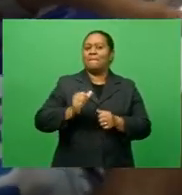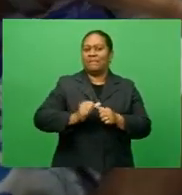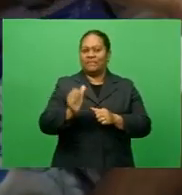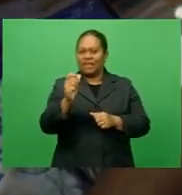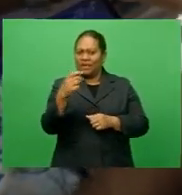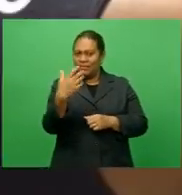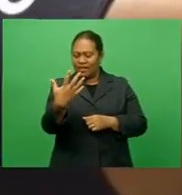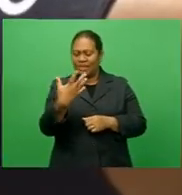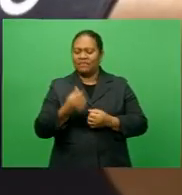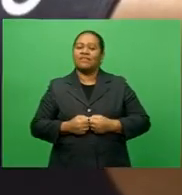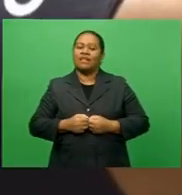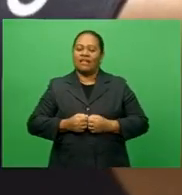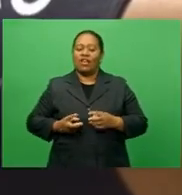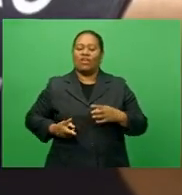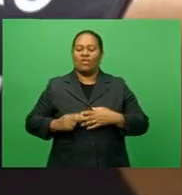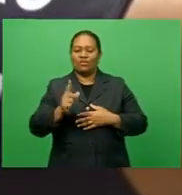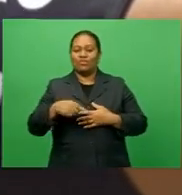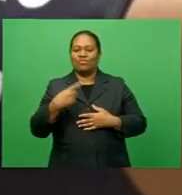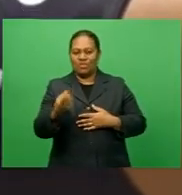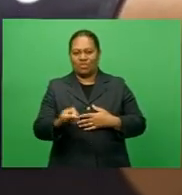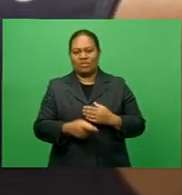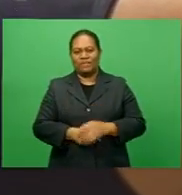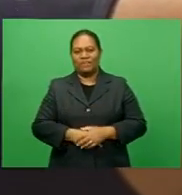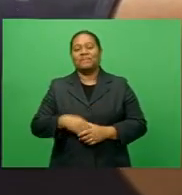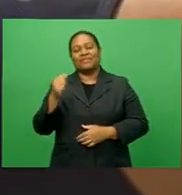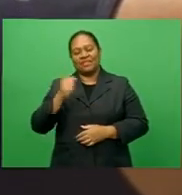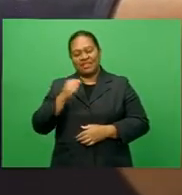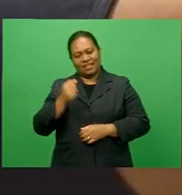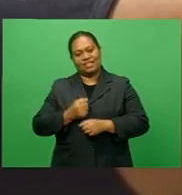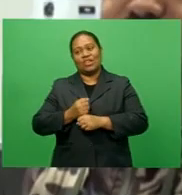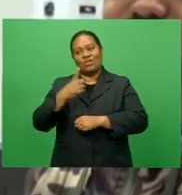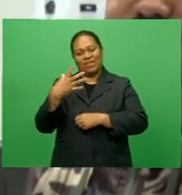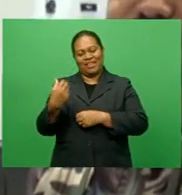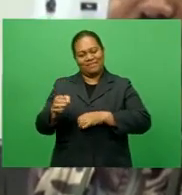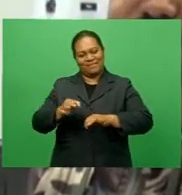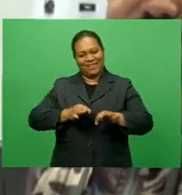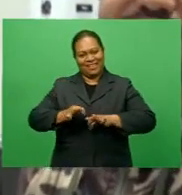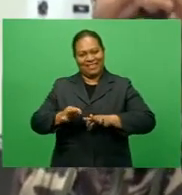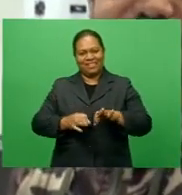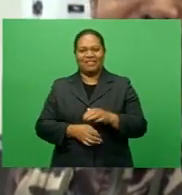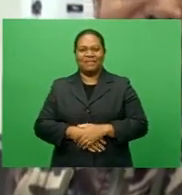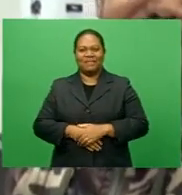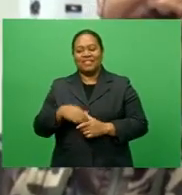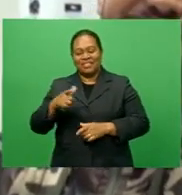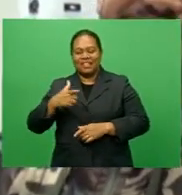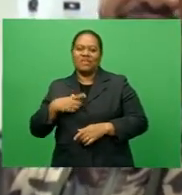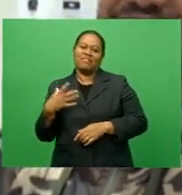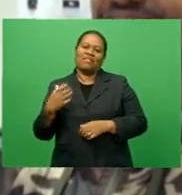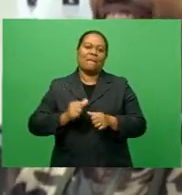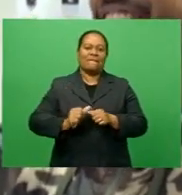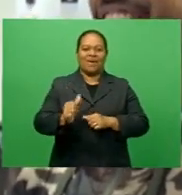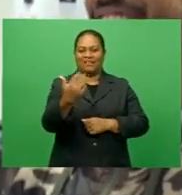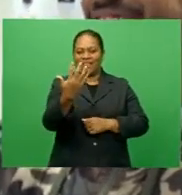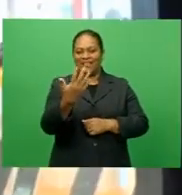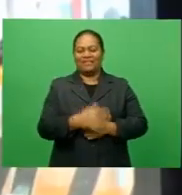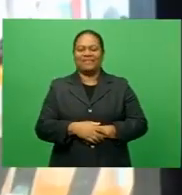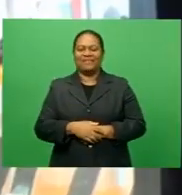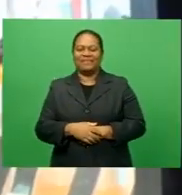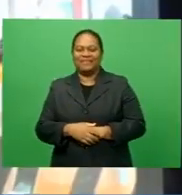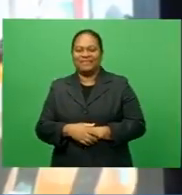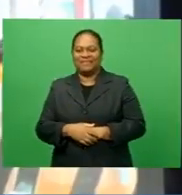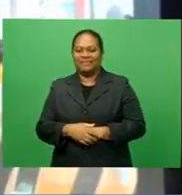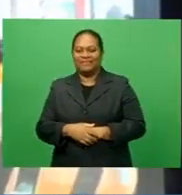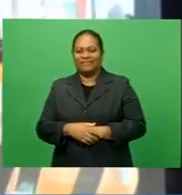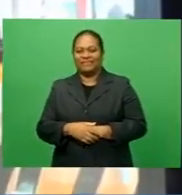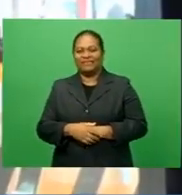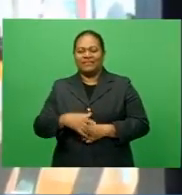tomorrow." And then I guess God has his plans, and we got our PS5 here. It's excited